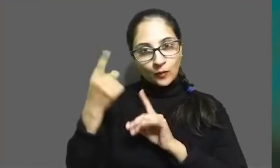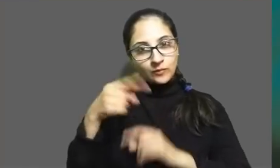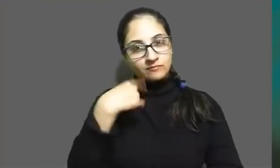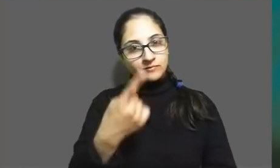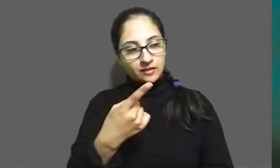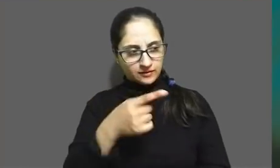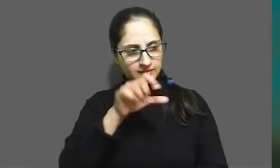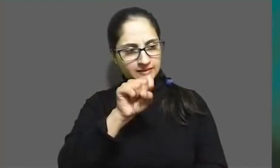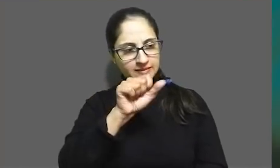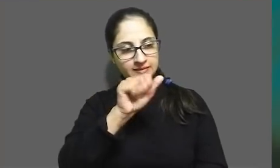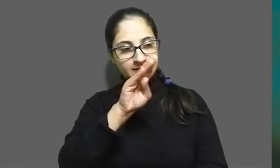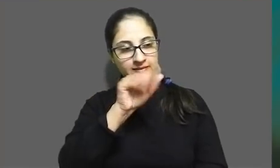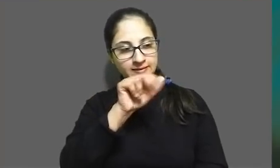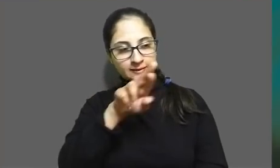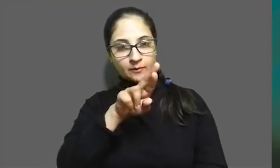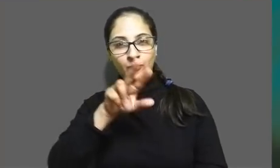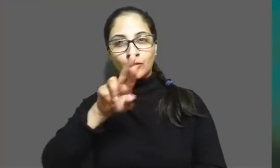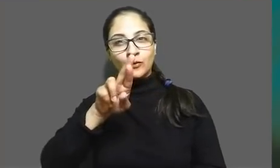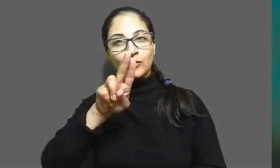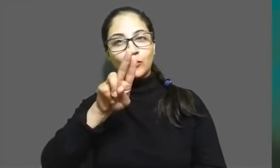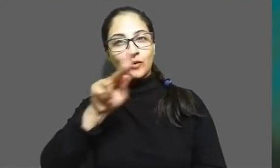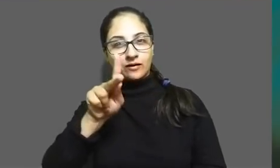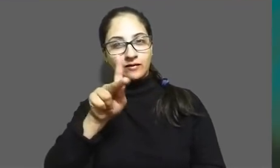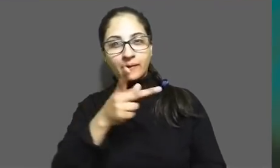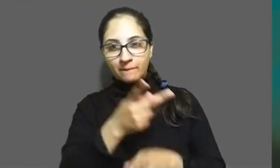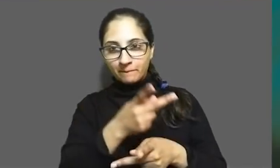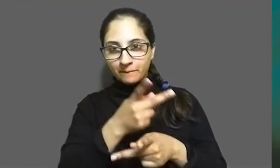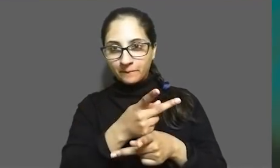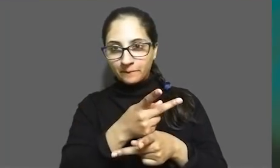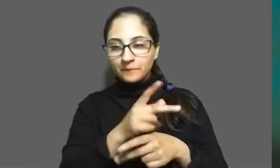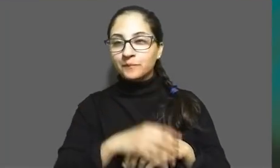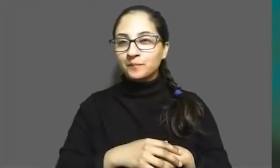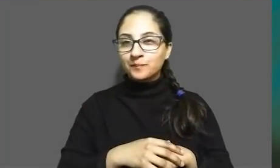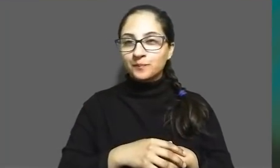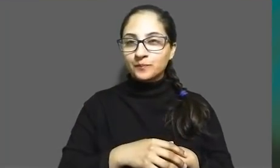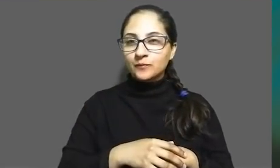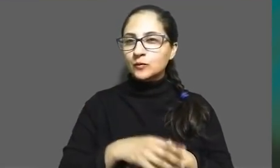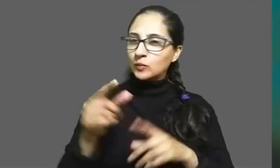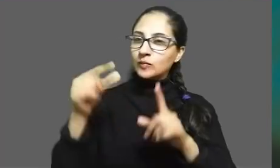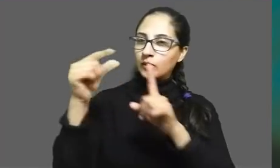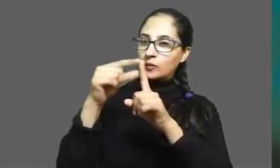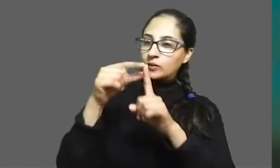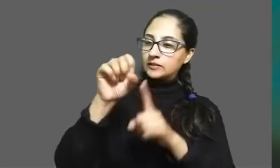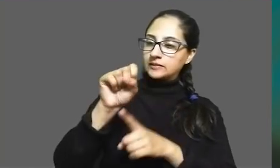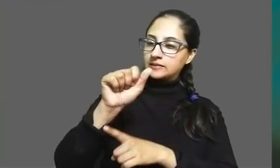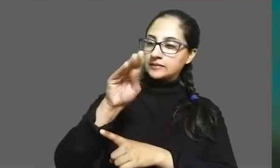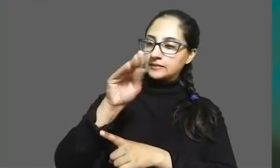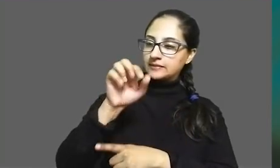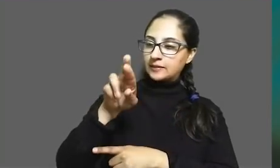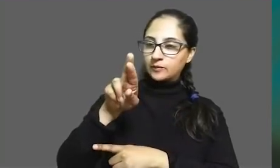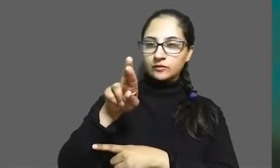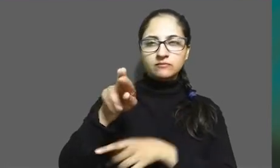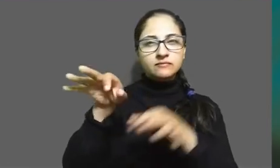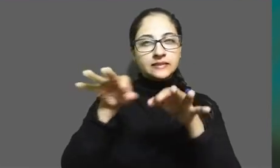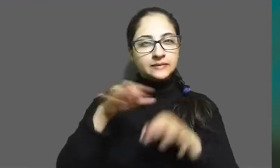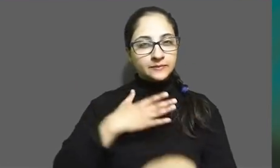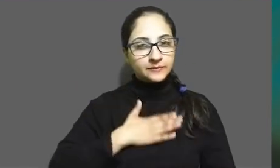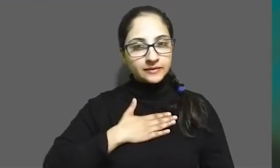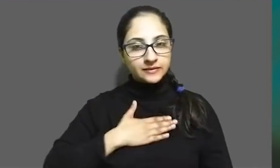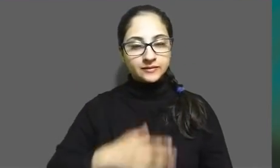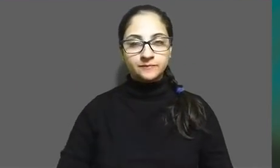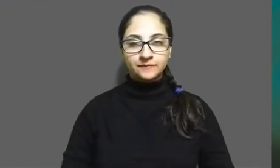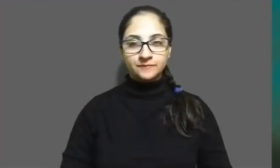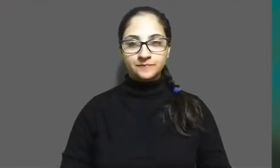very often from my 90-year-old mom, who will always say to me, sabr rak. And I would love for you to